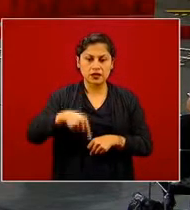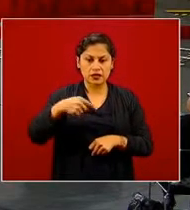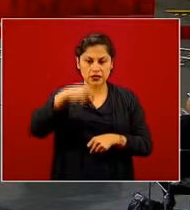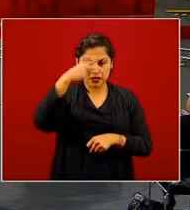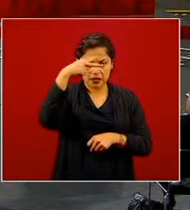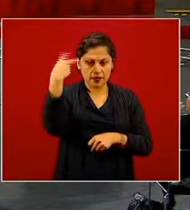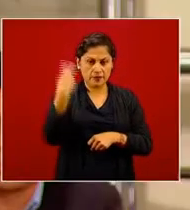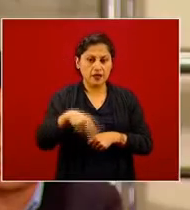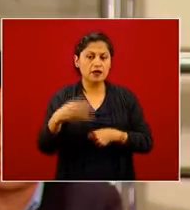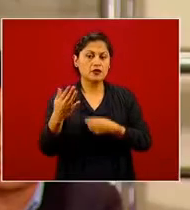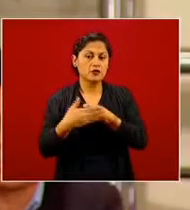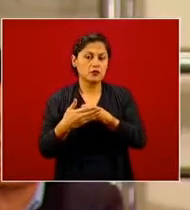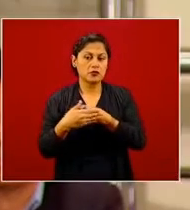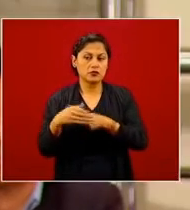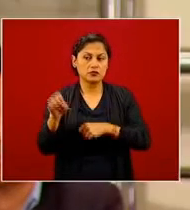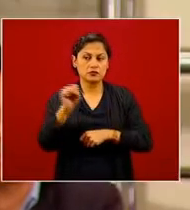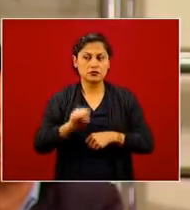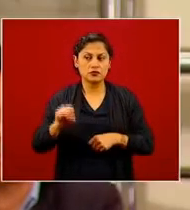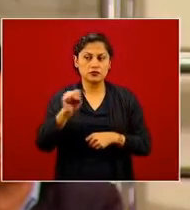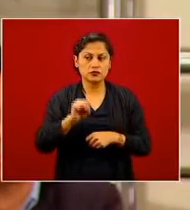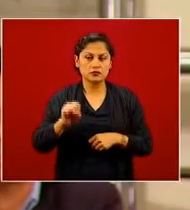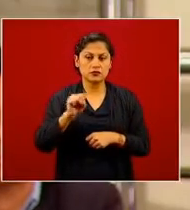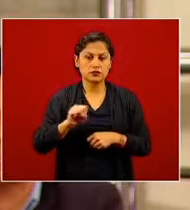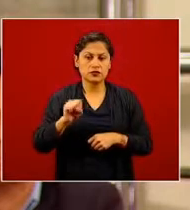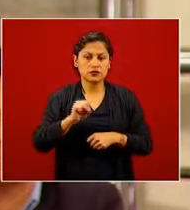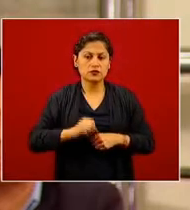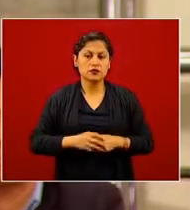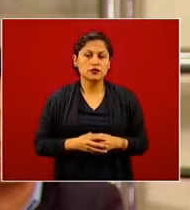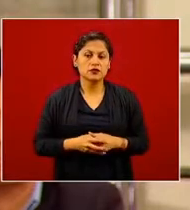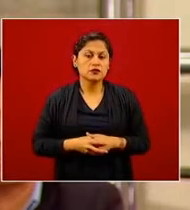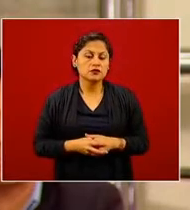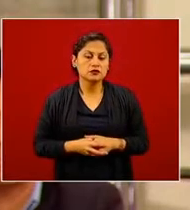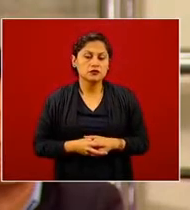what is going to be the celebration in Mexico on Saturday? Because